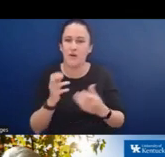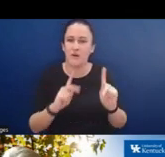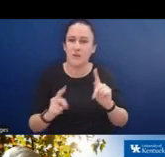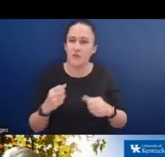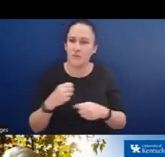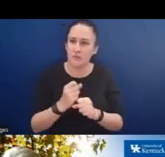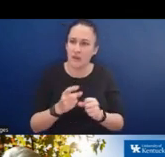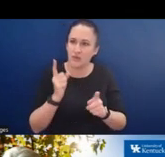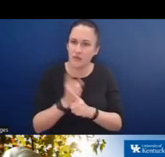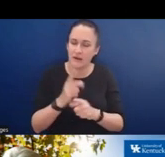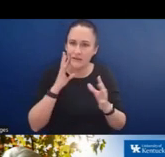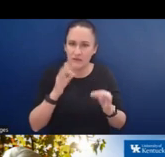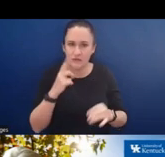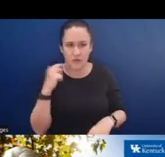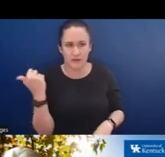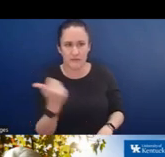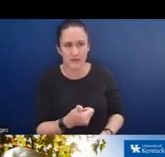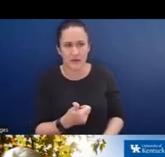And so 25% we thought